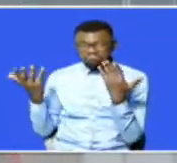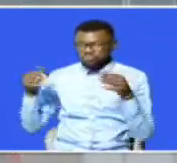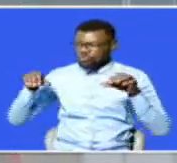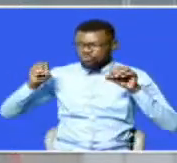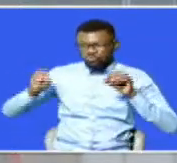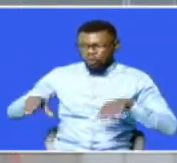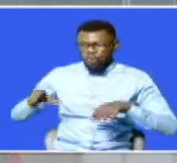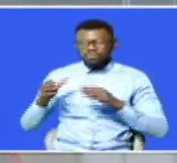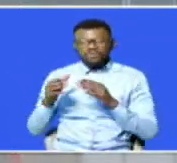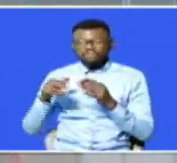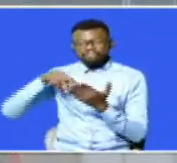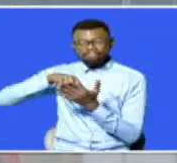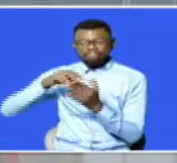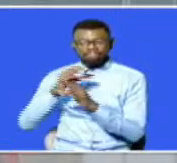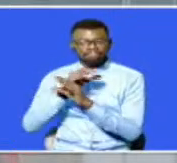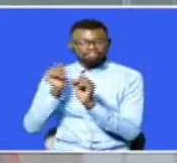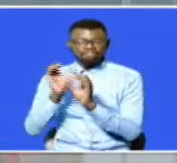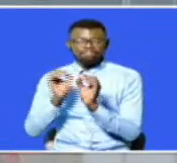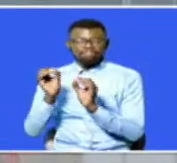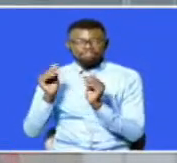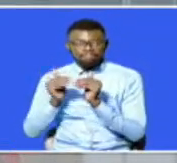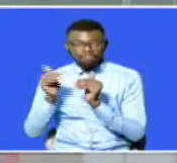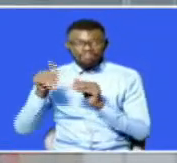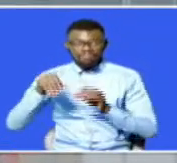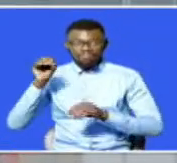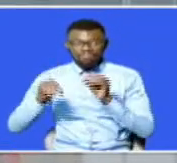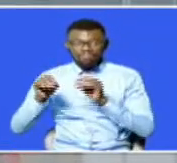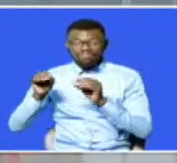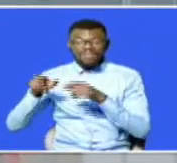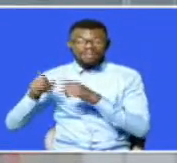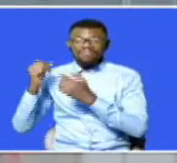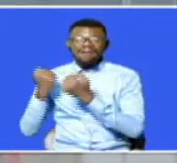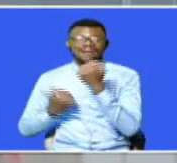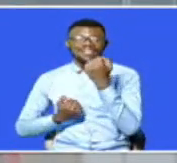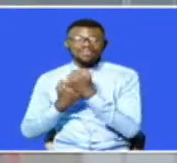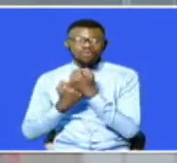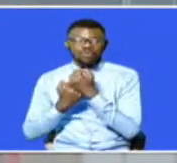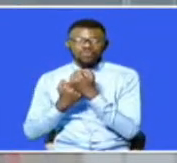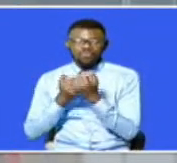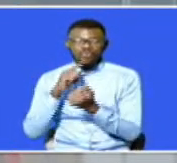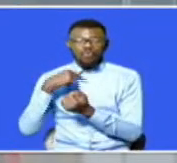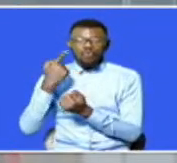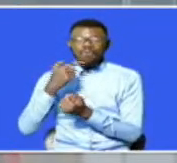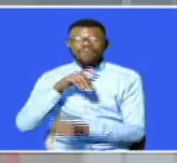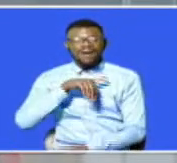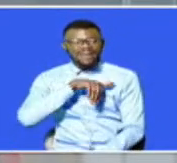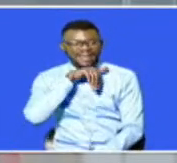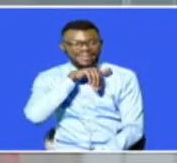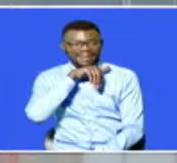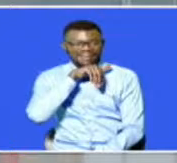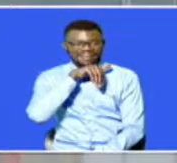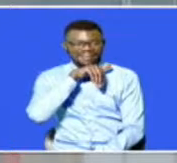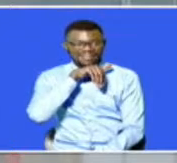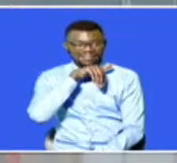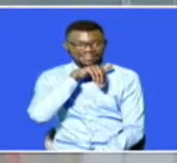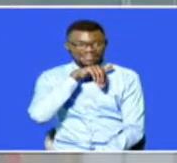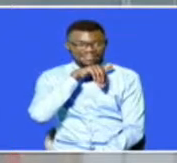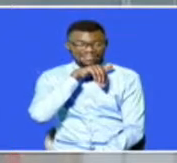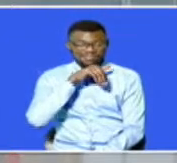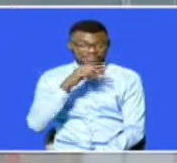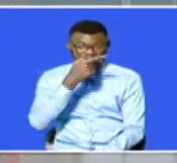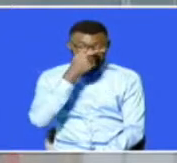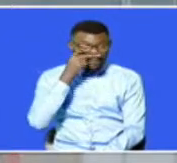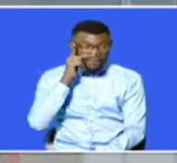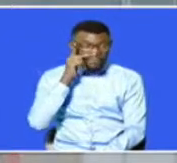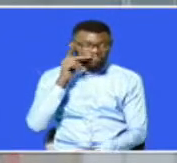in the coming August 9th general election to support the Azimio la Umoja One Kenya coalition presidential candidate Raila Odinga. Kalonzo,